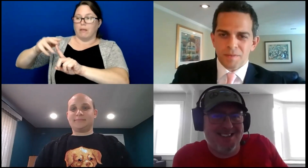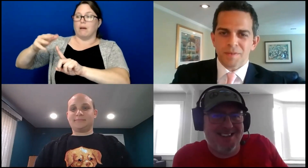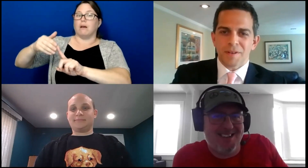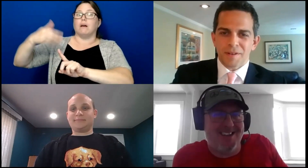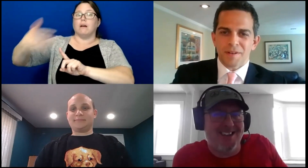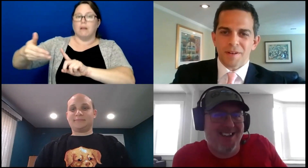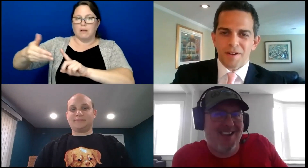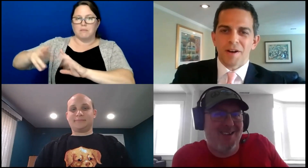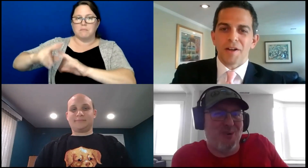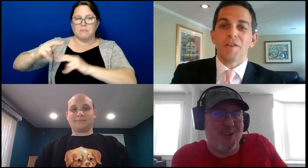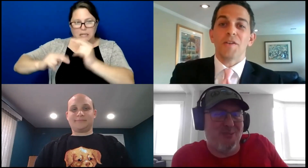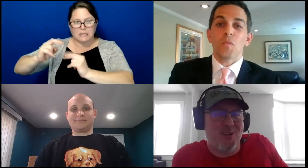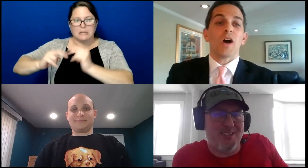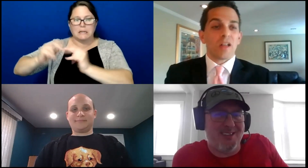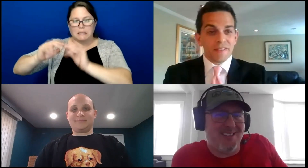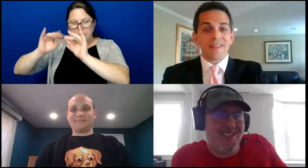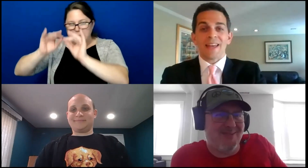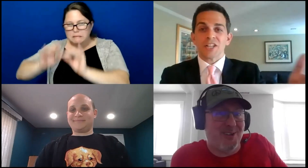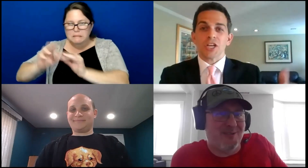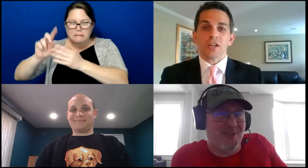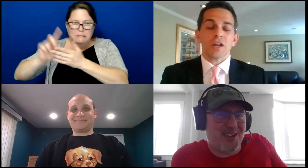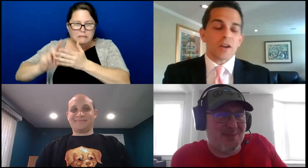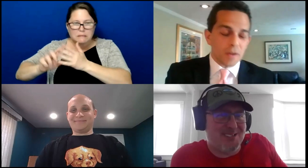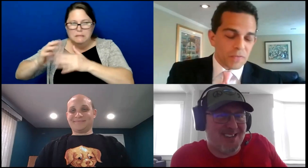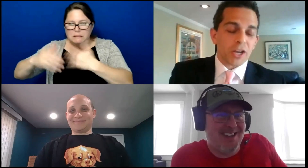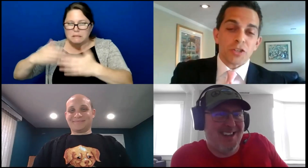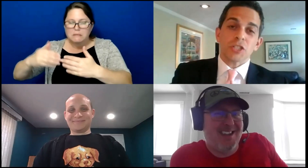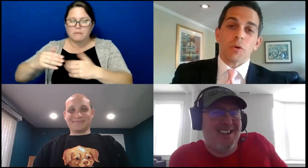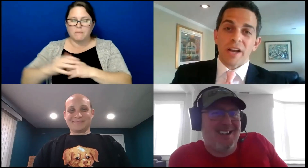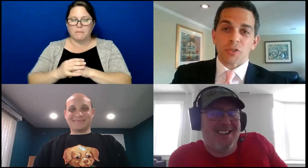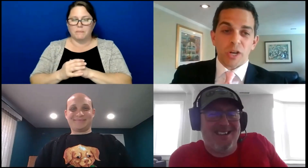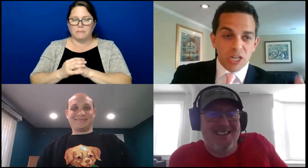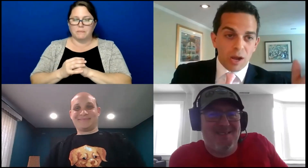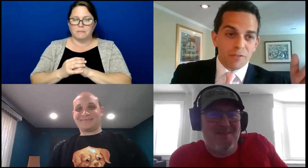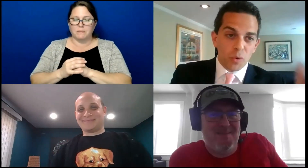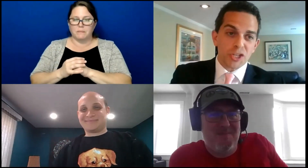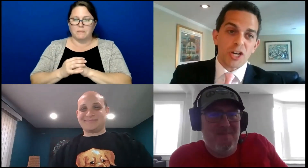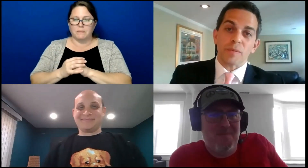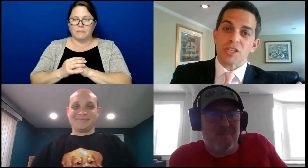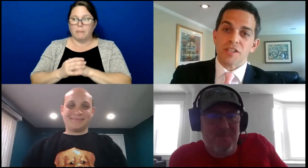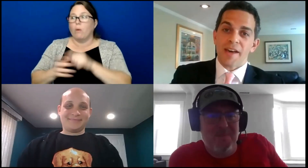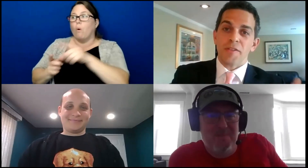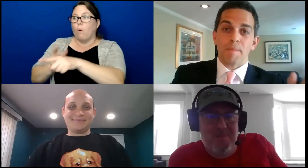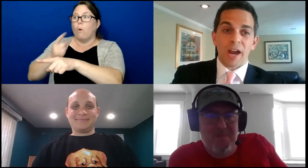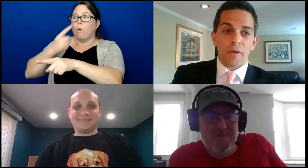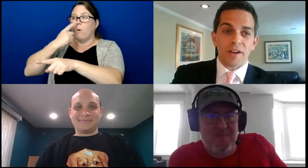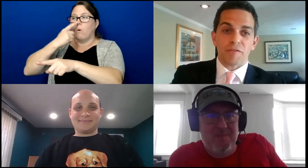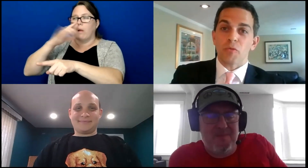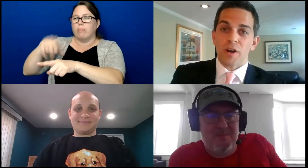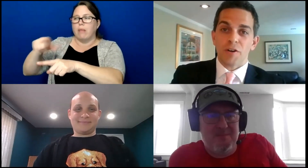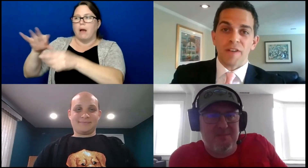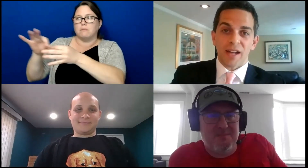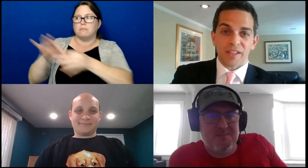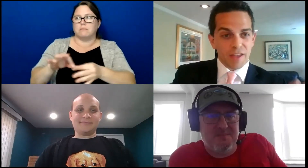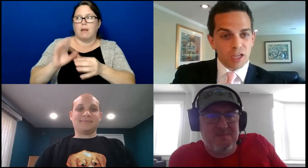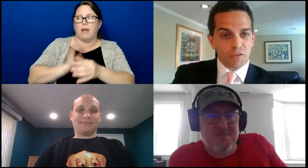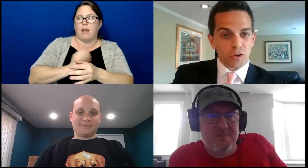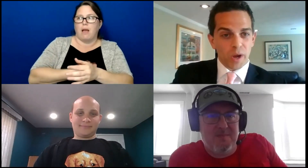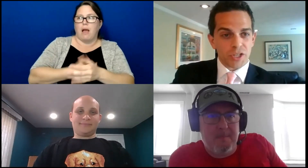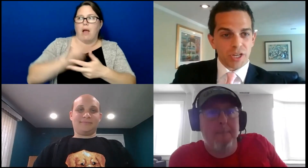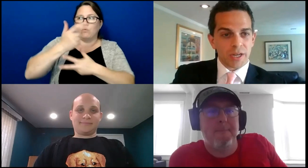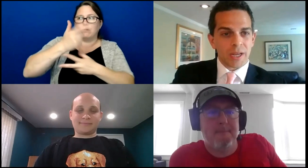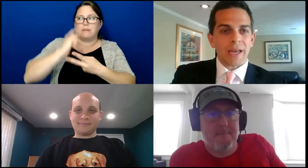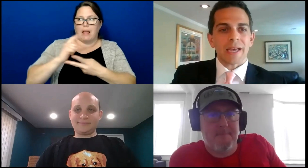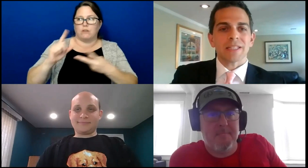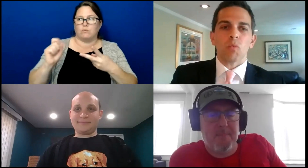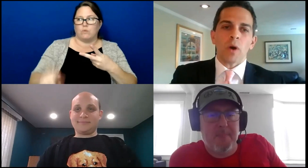is where the well, and that actually that goes into our next question. I have a question here from Seth Barrett from River Valley. Thank you for